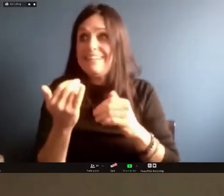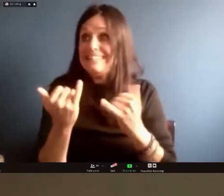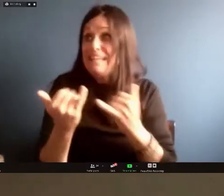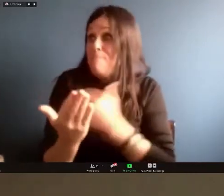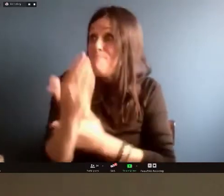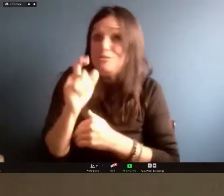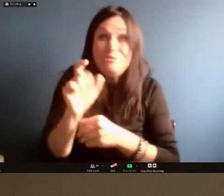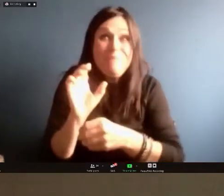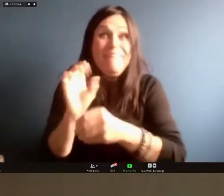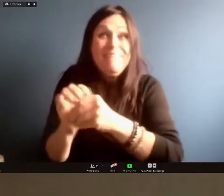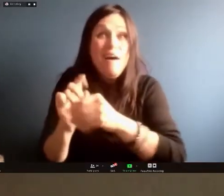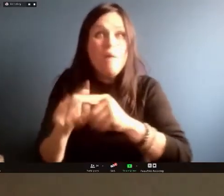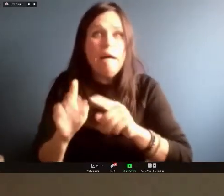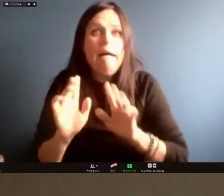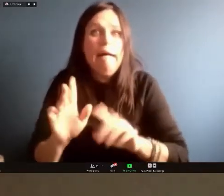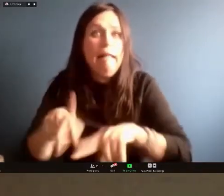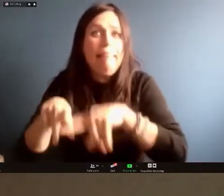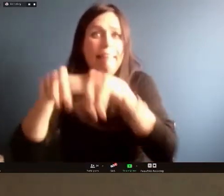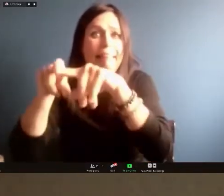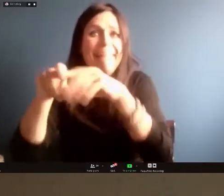So